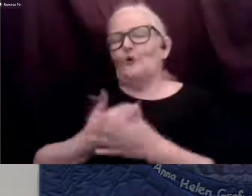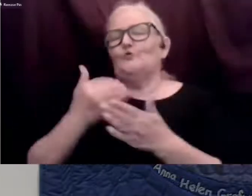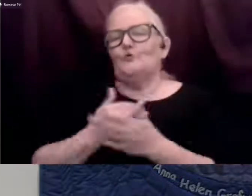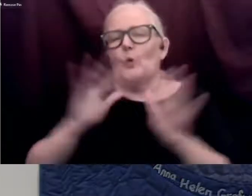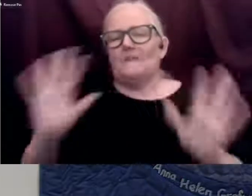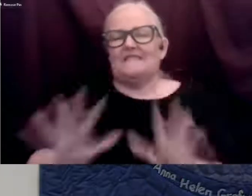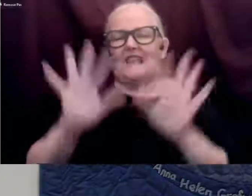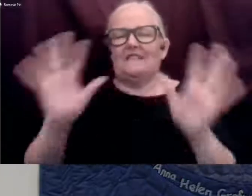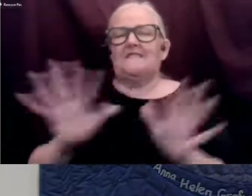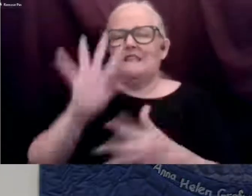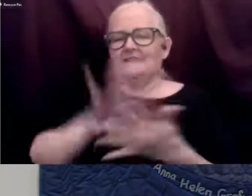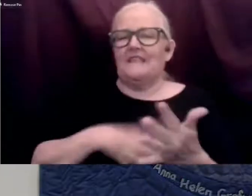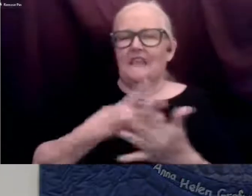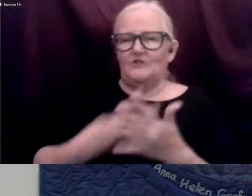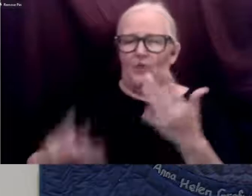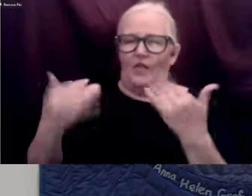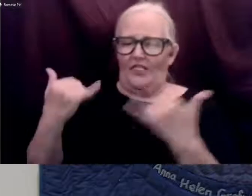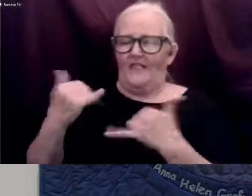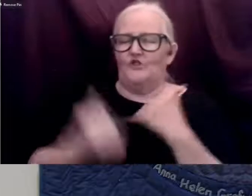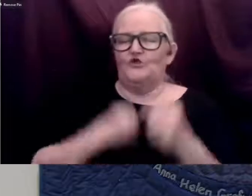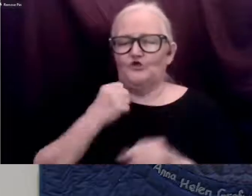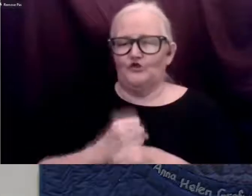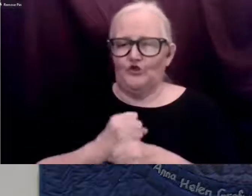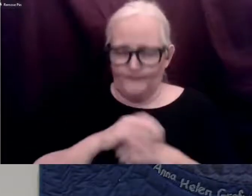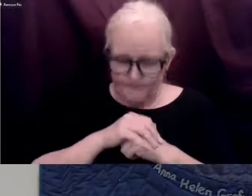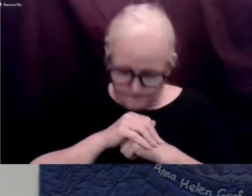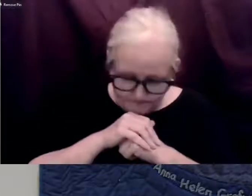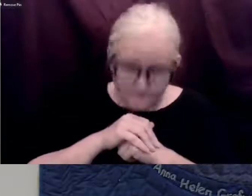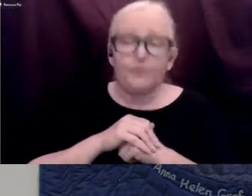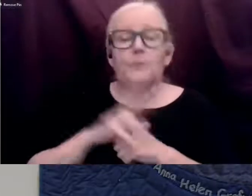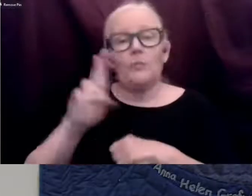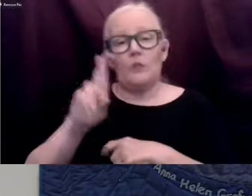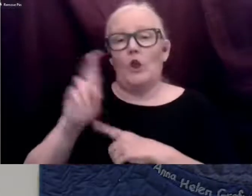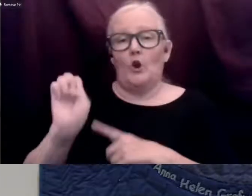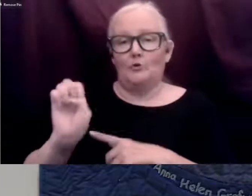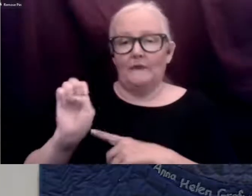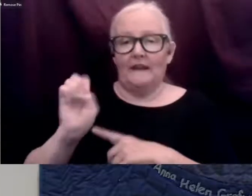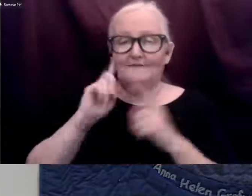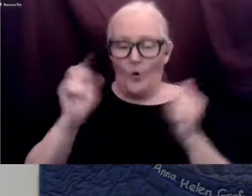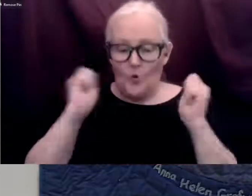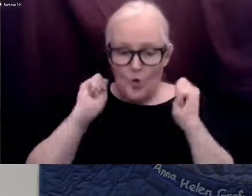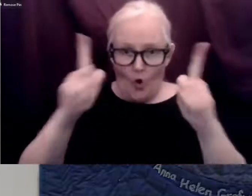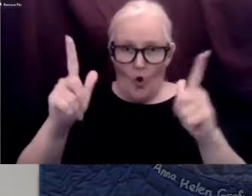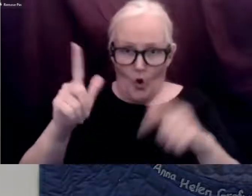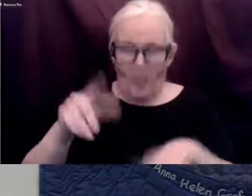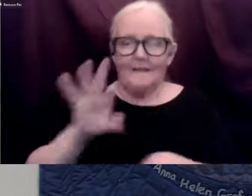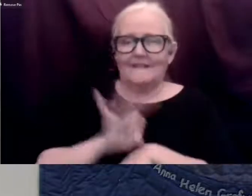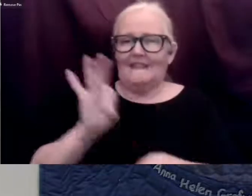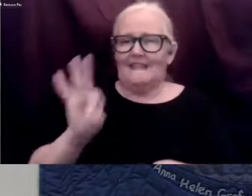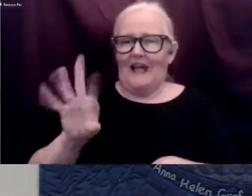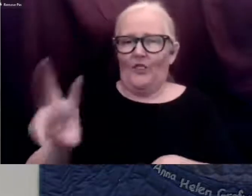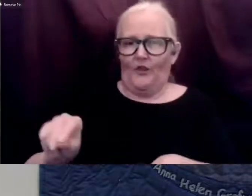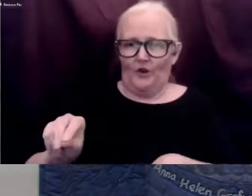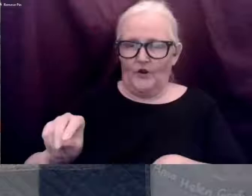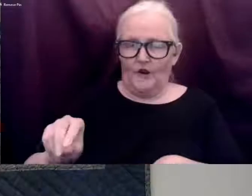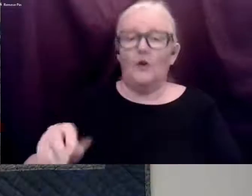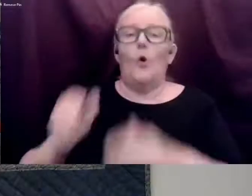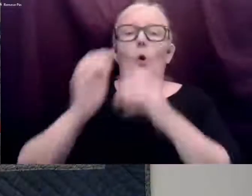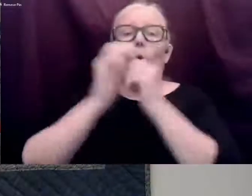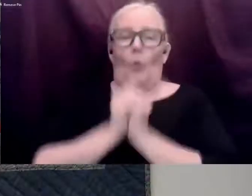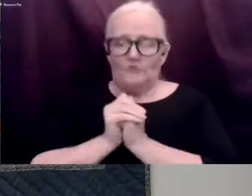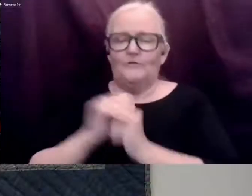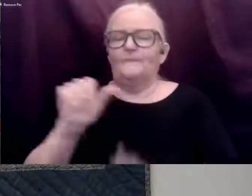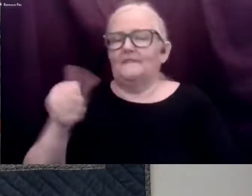year, with religious education for everyone at 9:30 and worship at 10:30. I know after